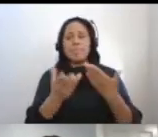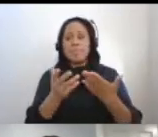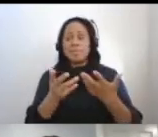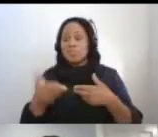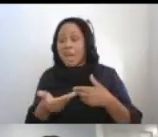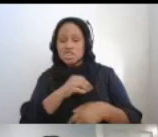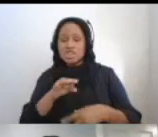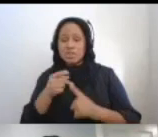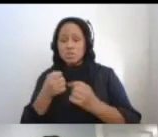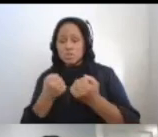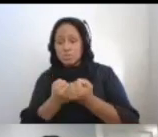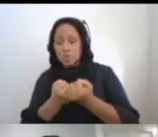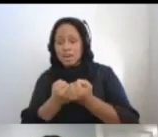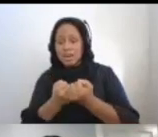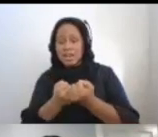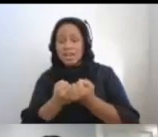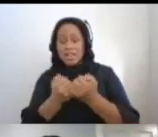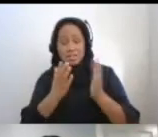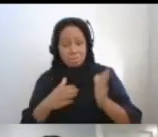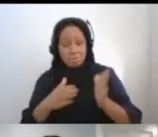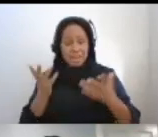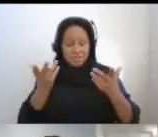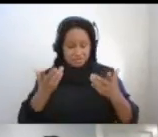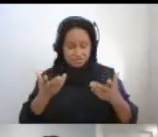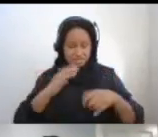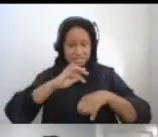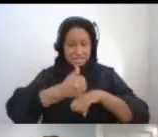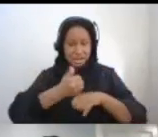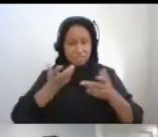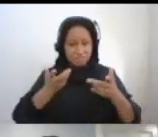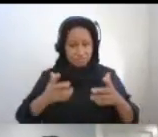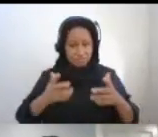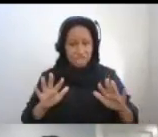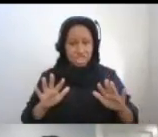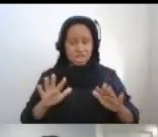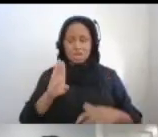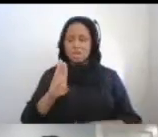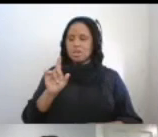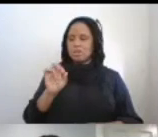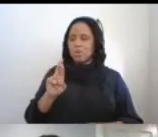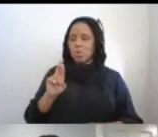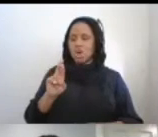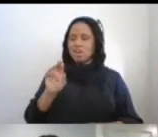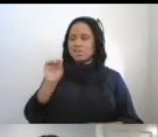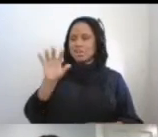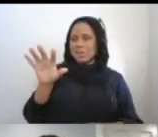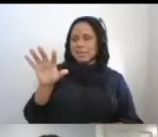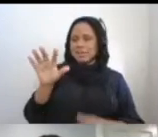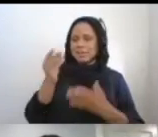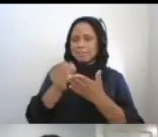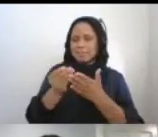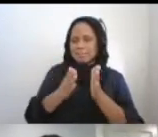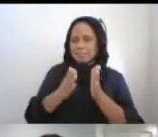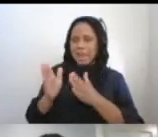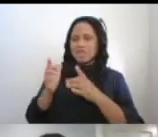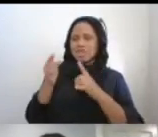them. After that's all built out, the broker submits that budget to the FI, who